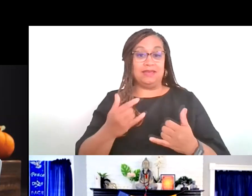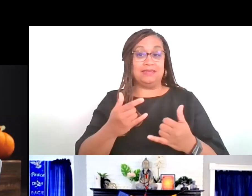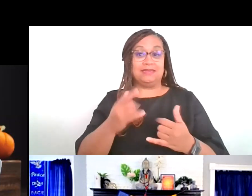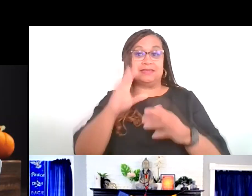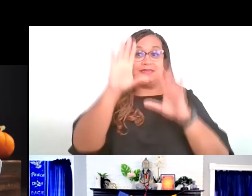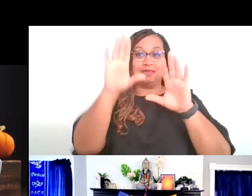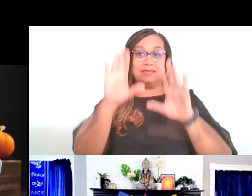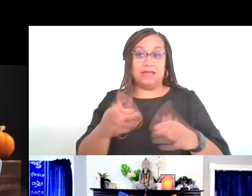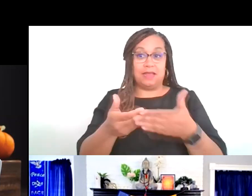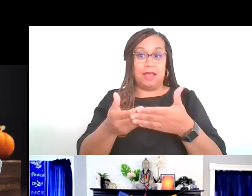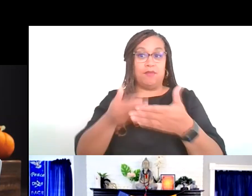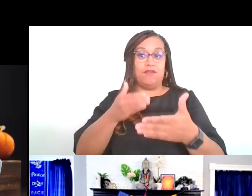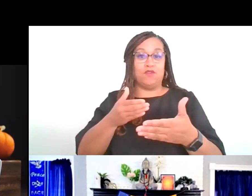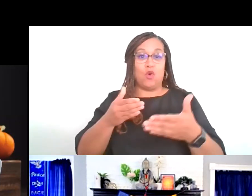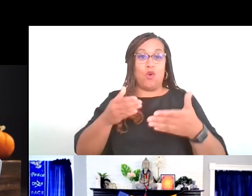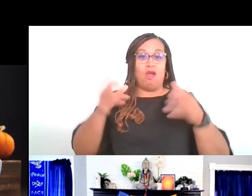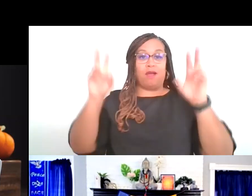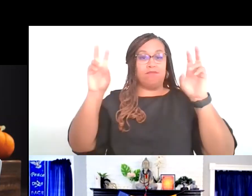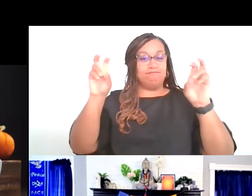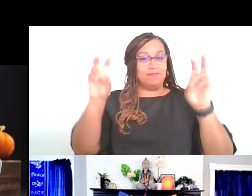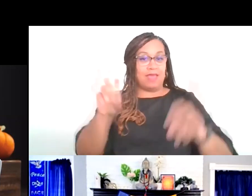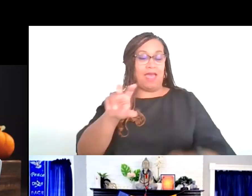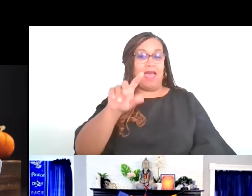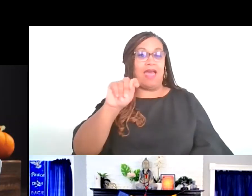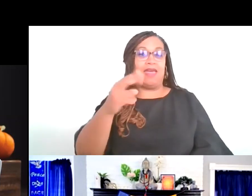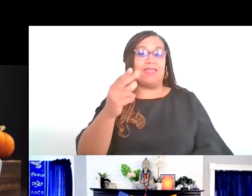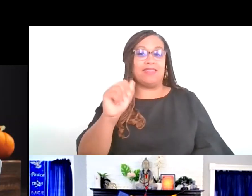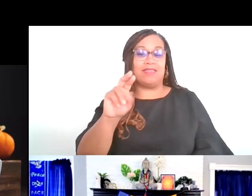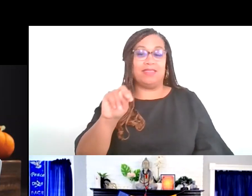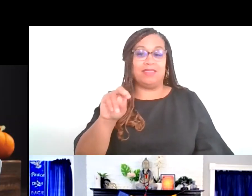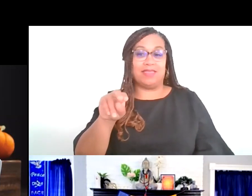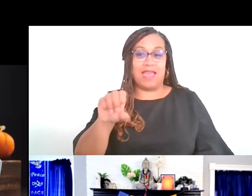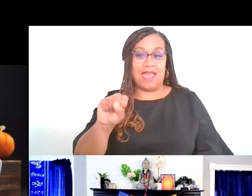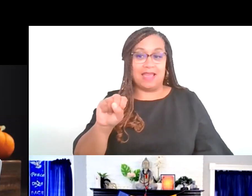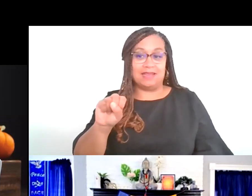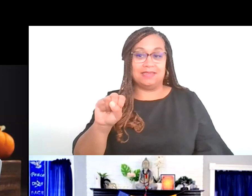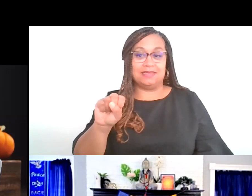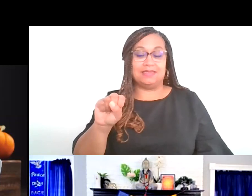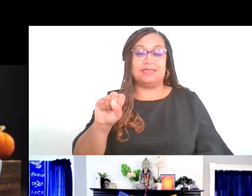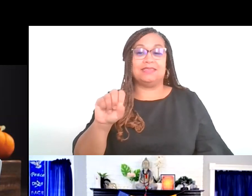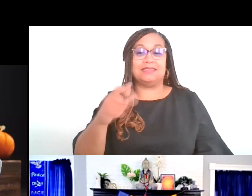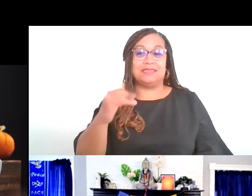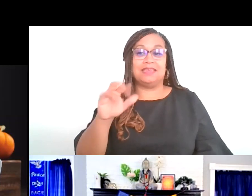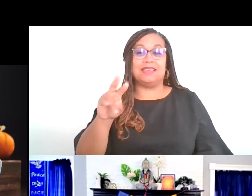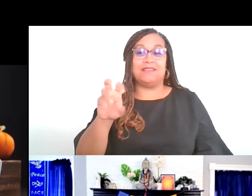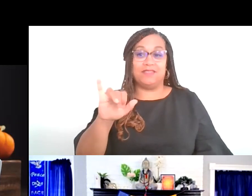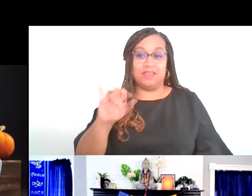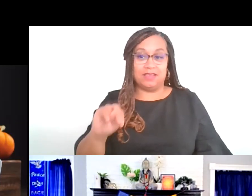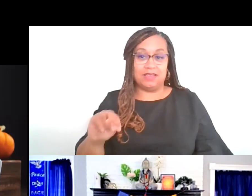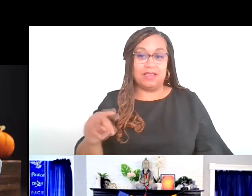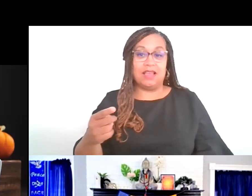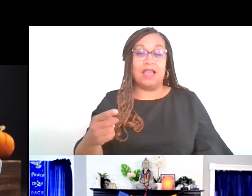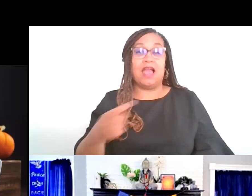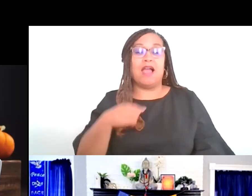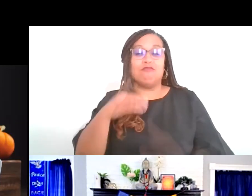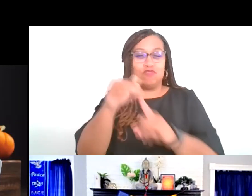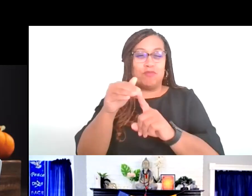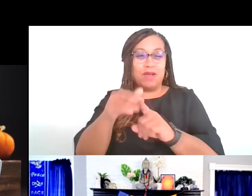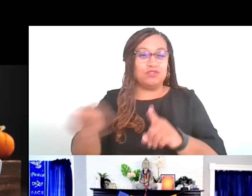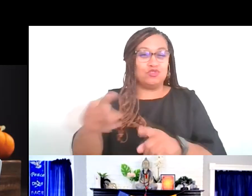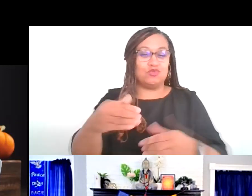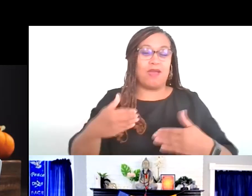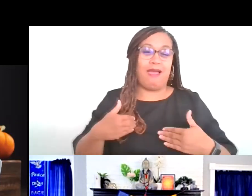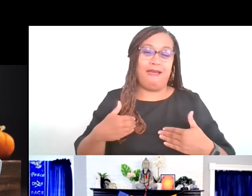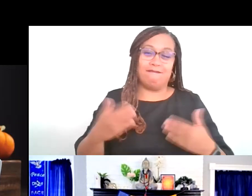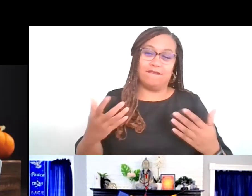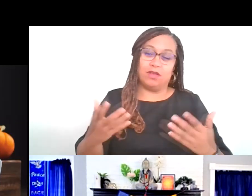before Thanksgiving, I simply want to remind you, have an amazing Thanksgiving. Have an amazing opportunity to come together